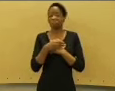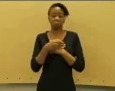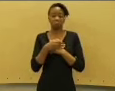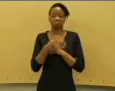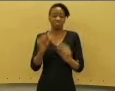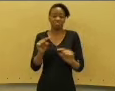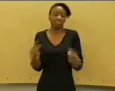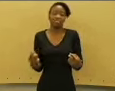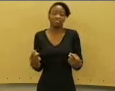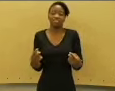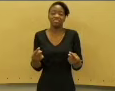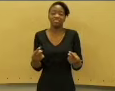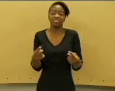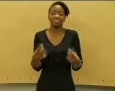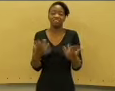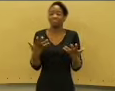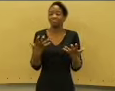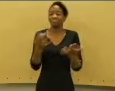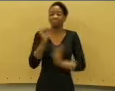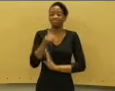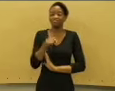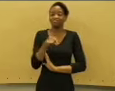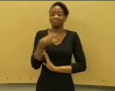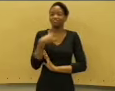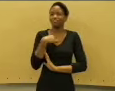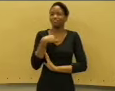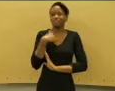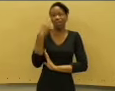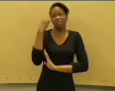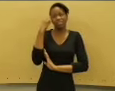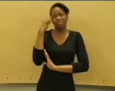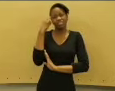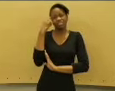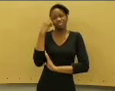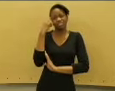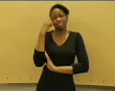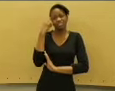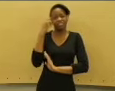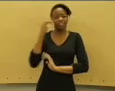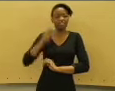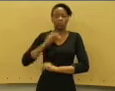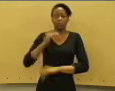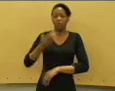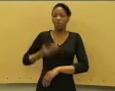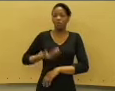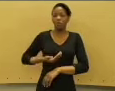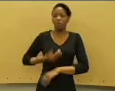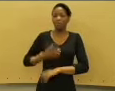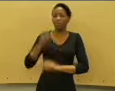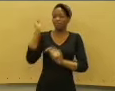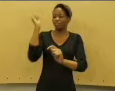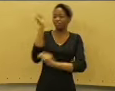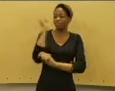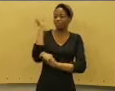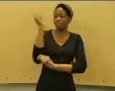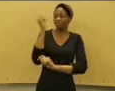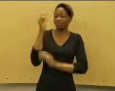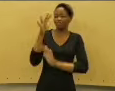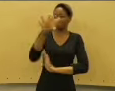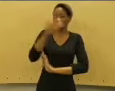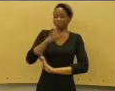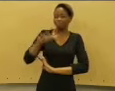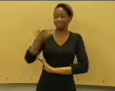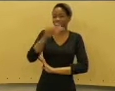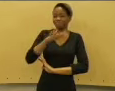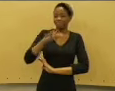conceal. And I can only imagine women in the rural areas, women in